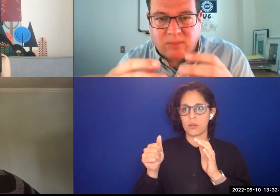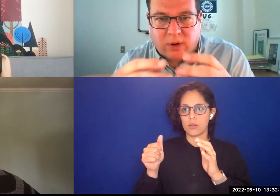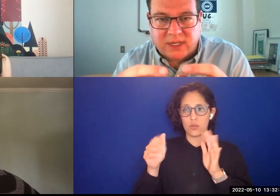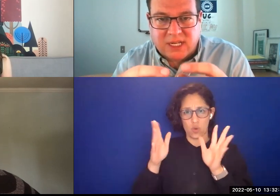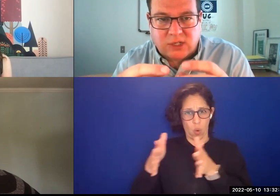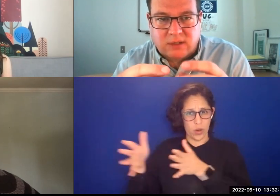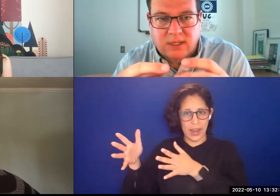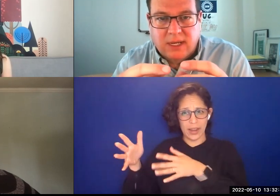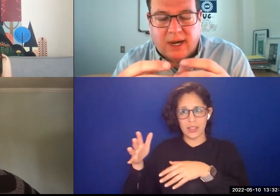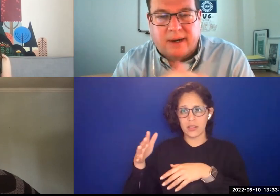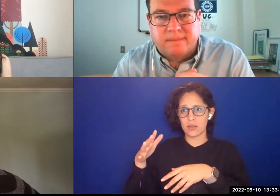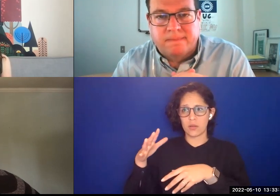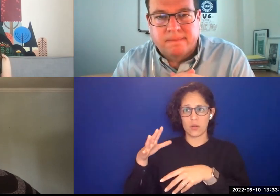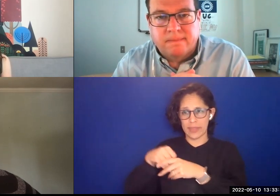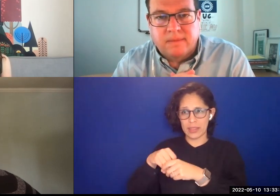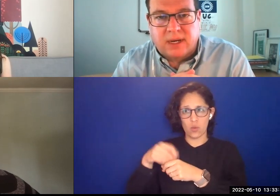some organizational